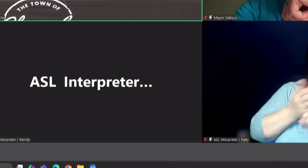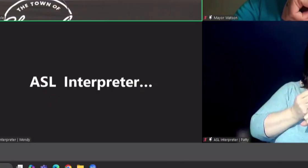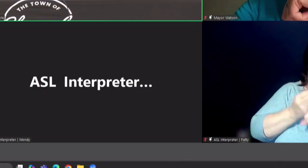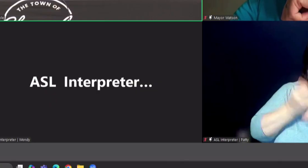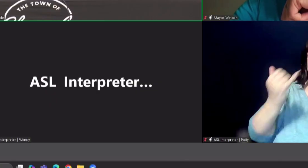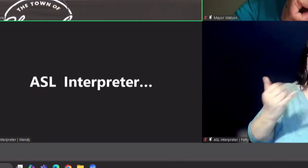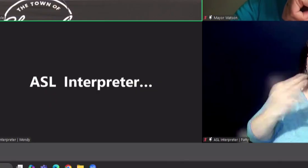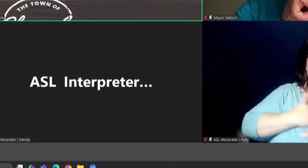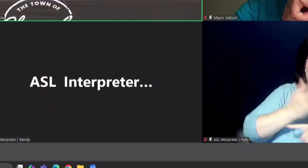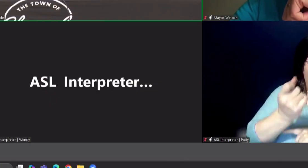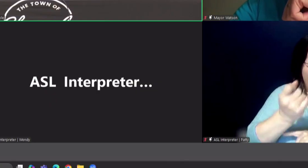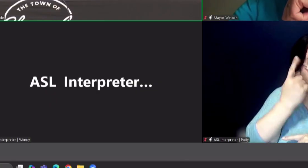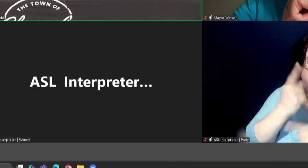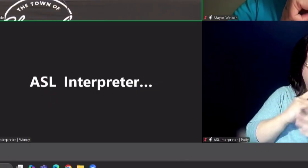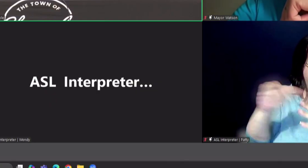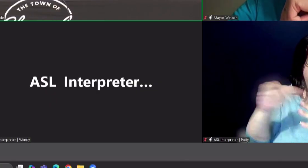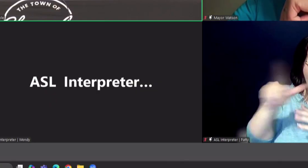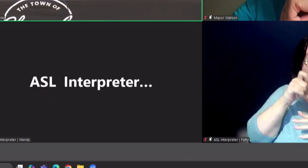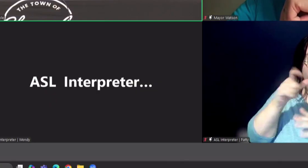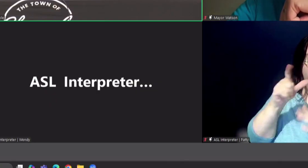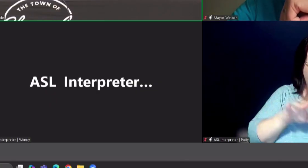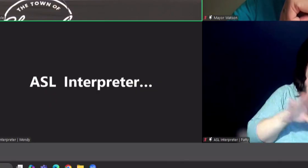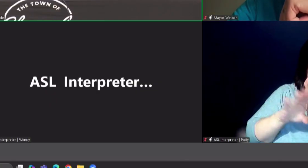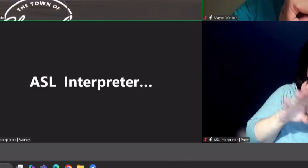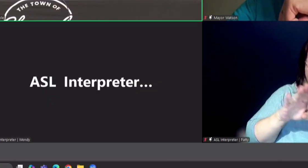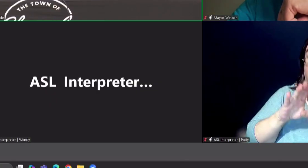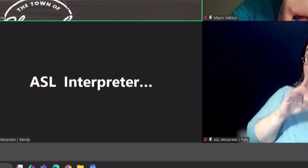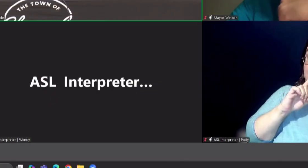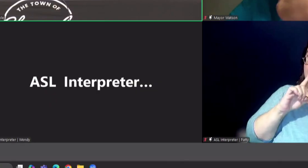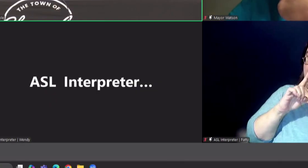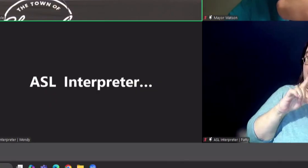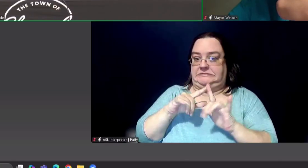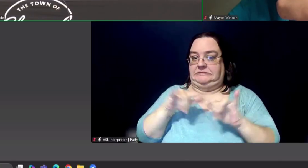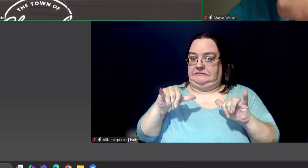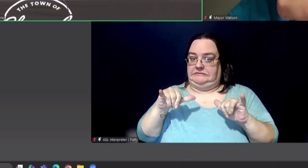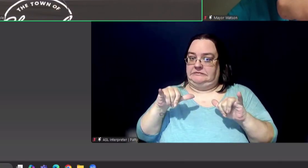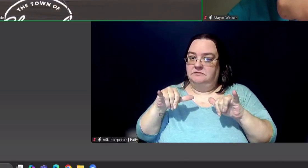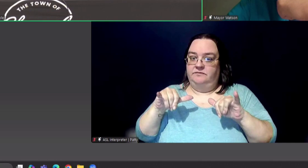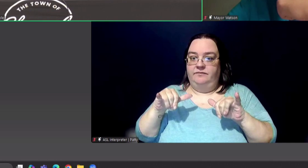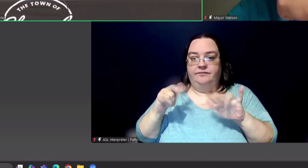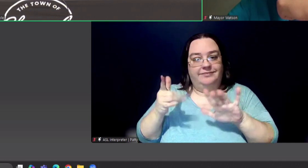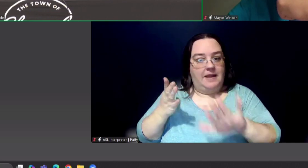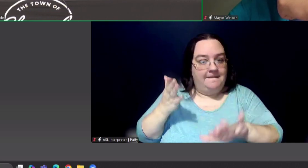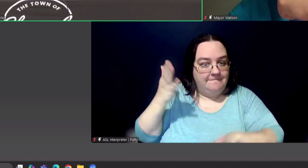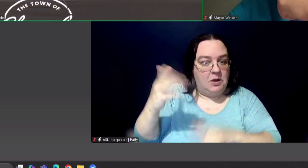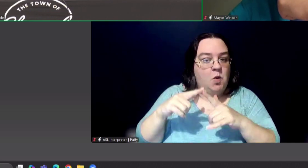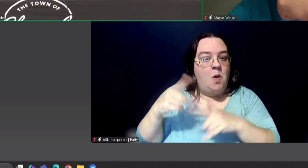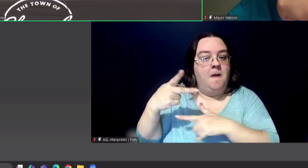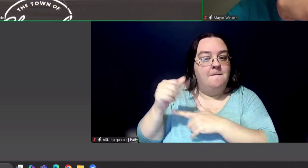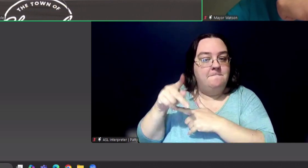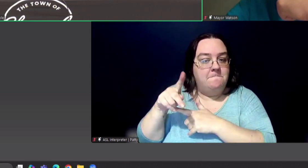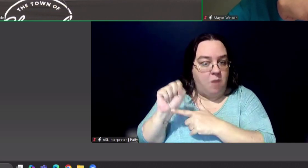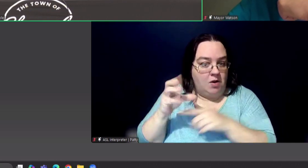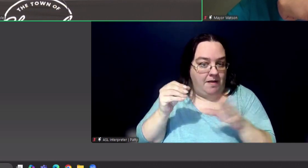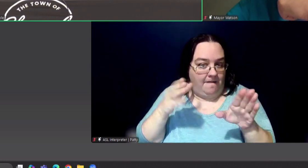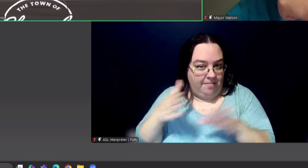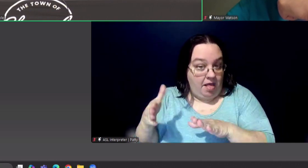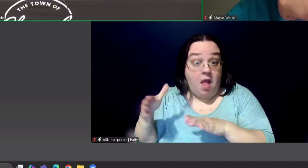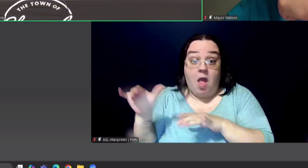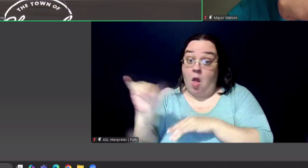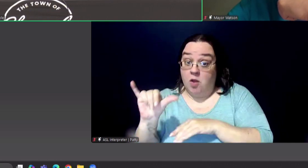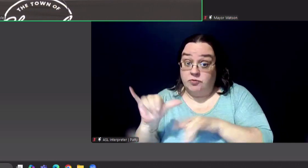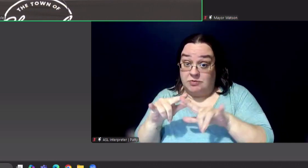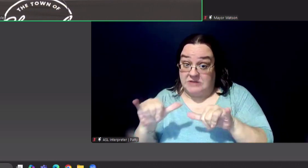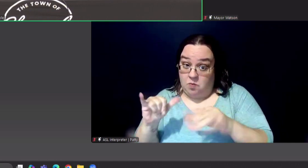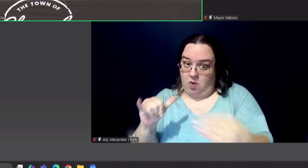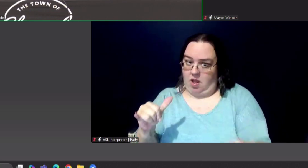that the developers, sort of concurrently with submitting it to Parks and Planning, was going to also give us a